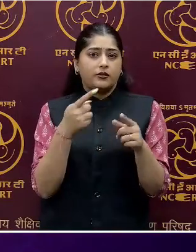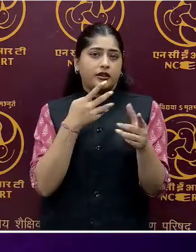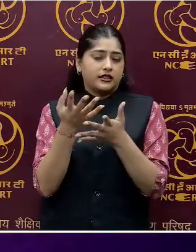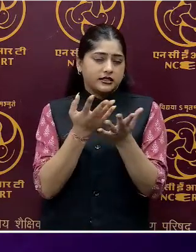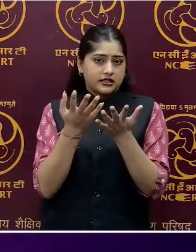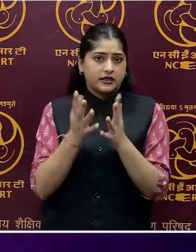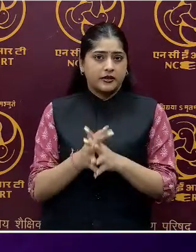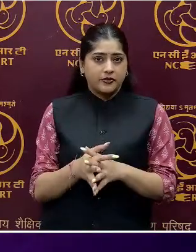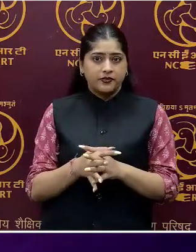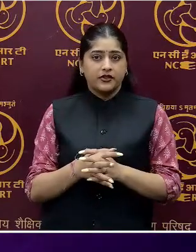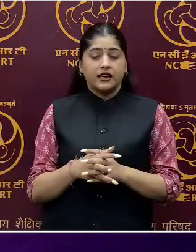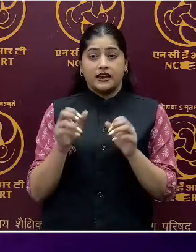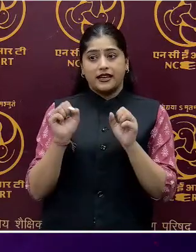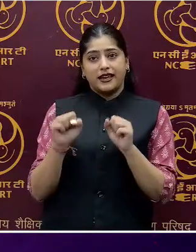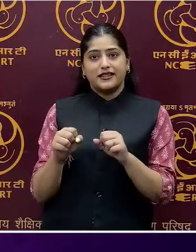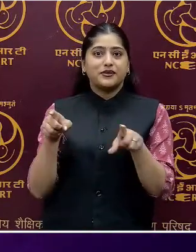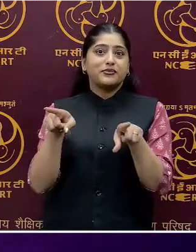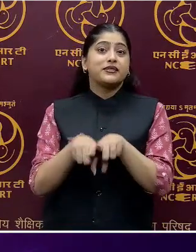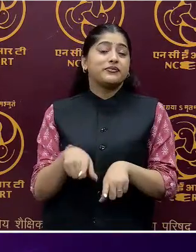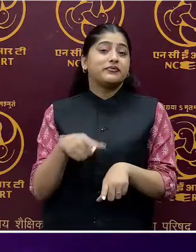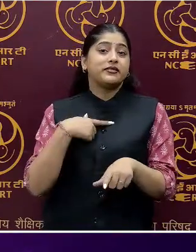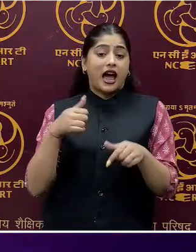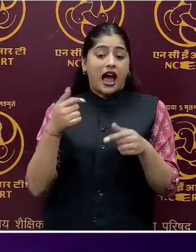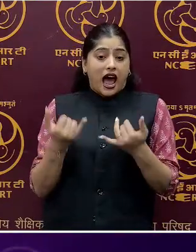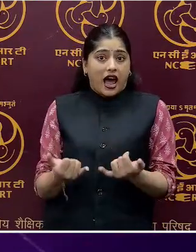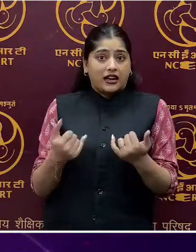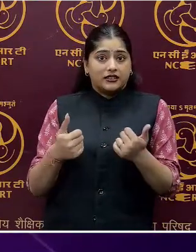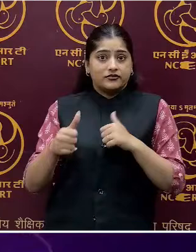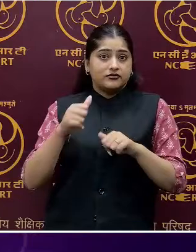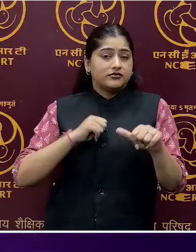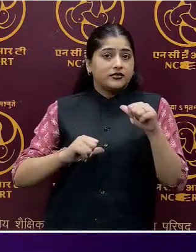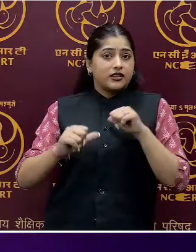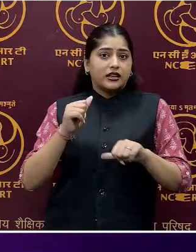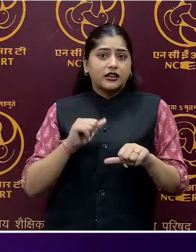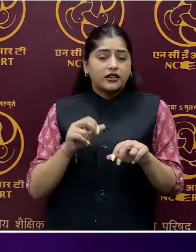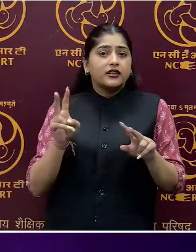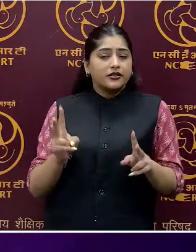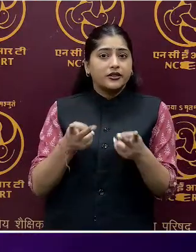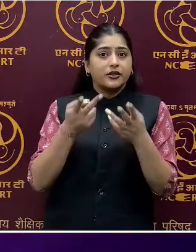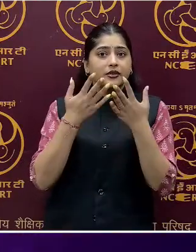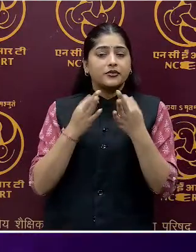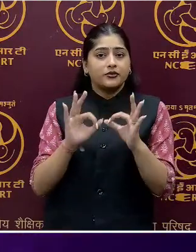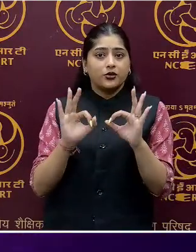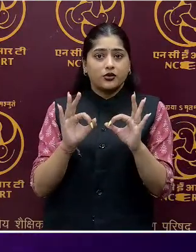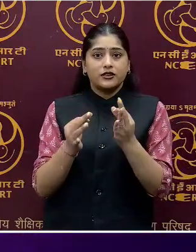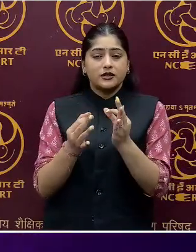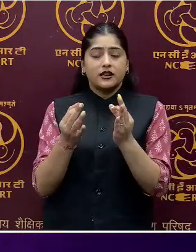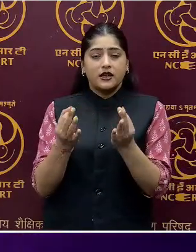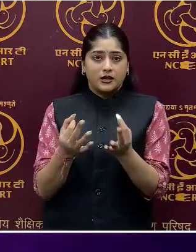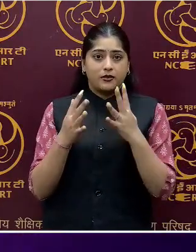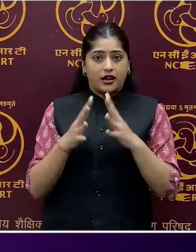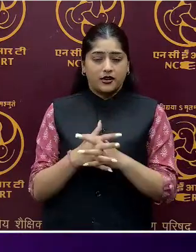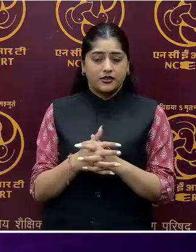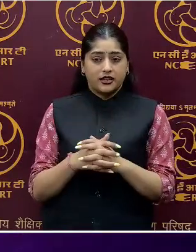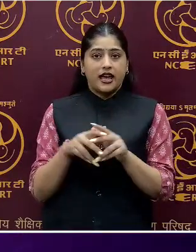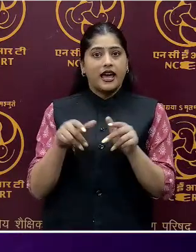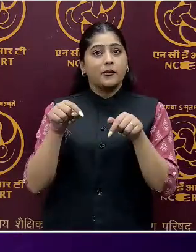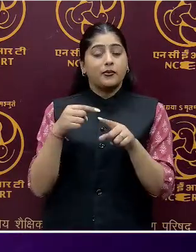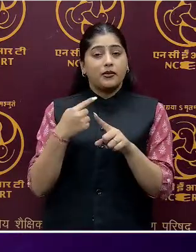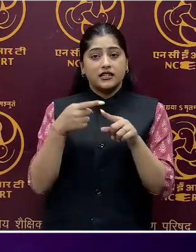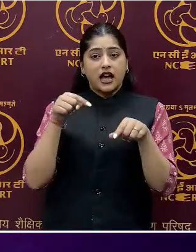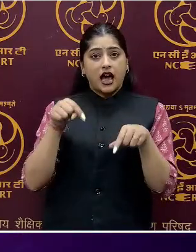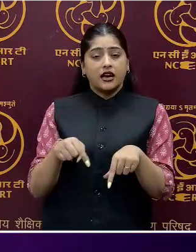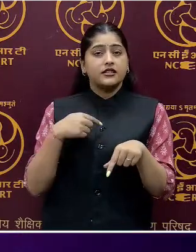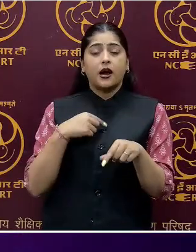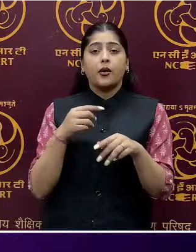donning this very beautiful attire. So again there's diversity because in some parts of the country people are celebrating Holika.